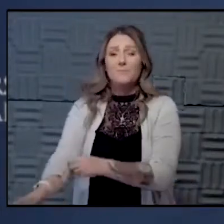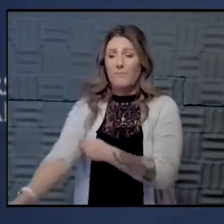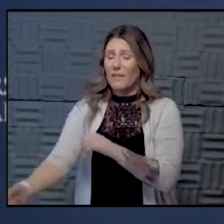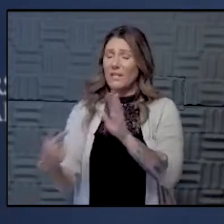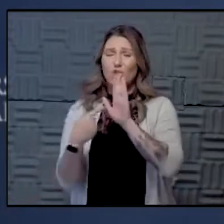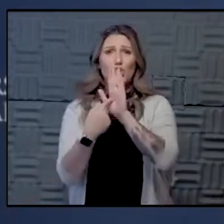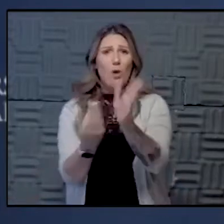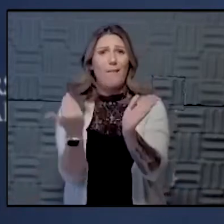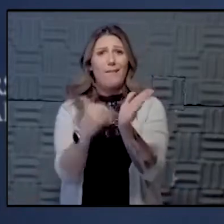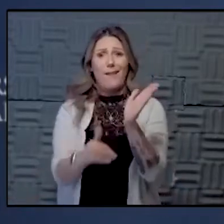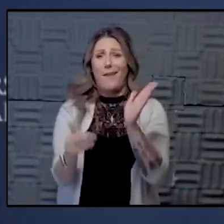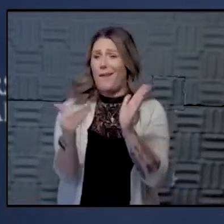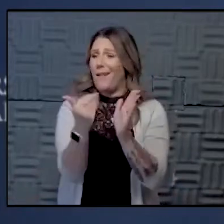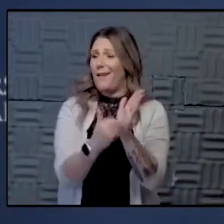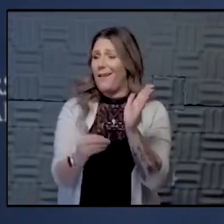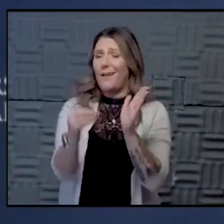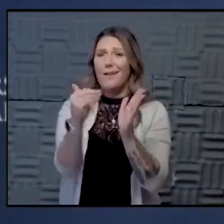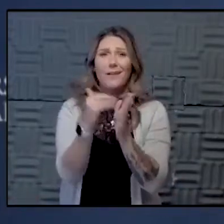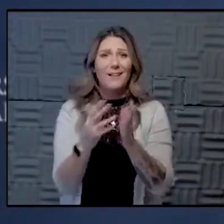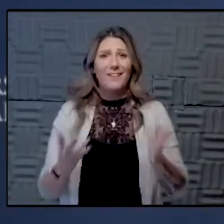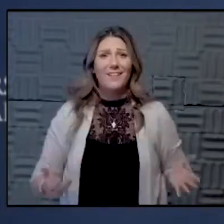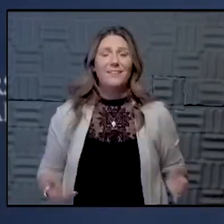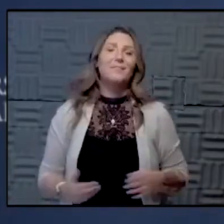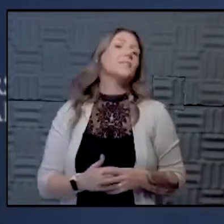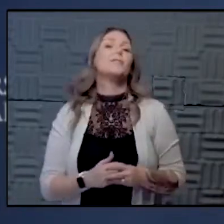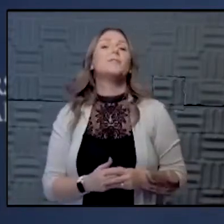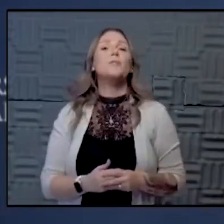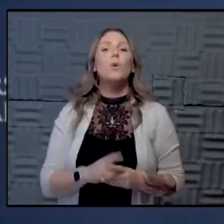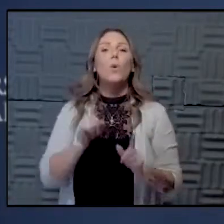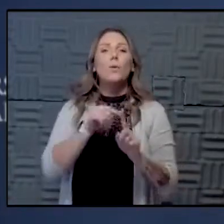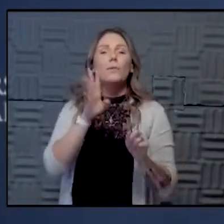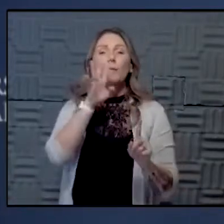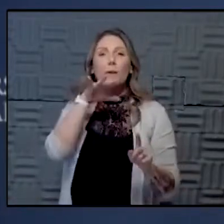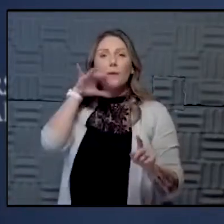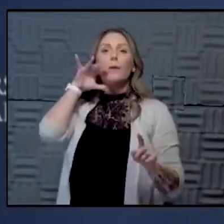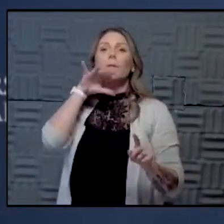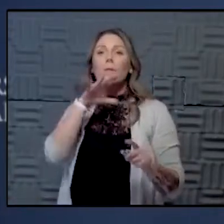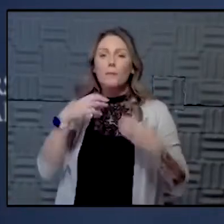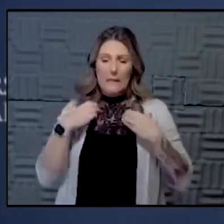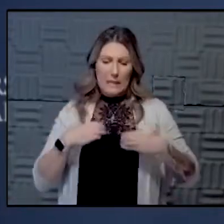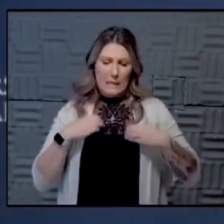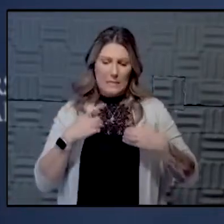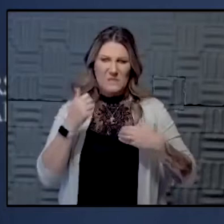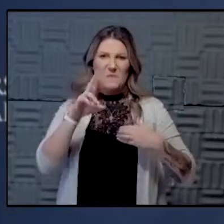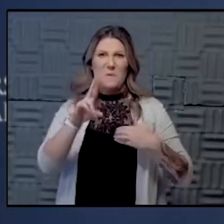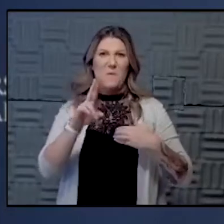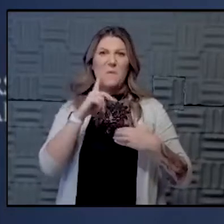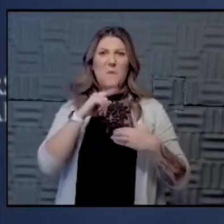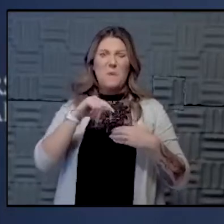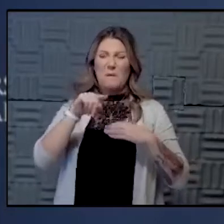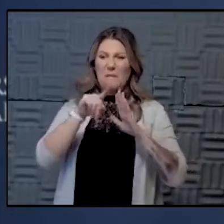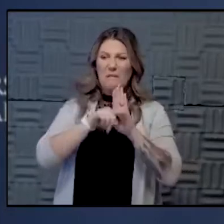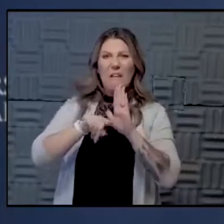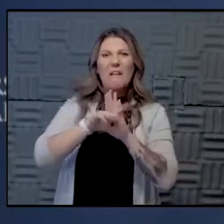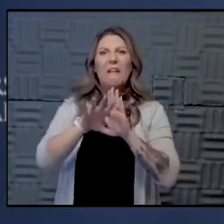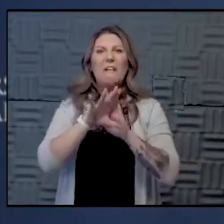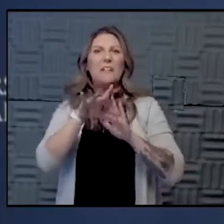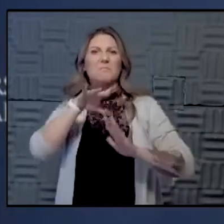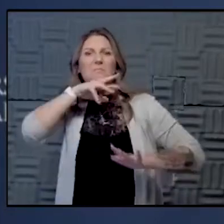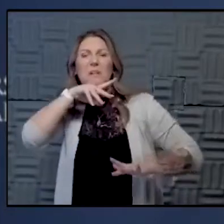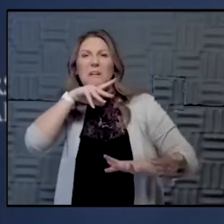and time again that when we inhale things into our lungs, or when we put foreign materials that can damage our mouth into our